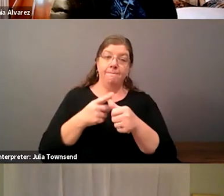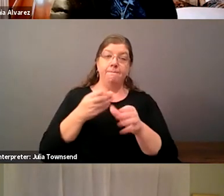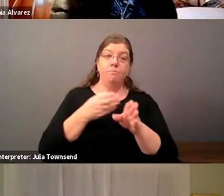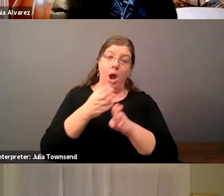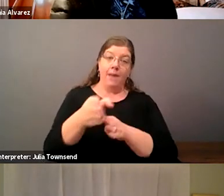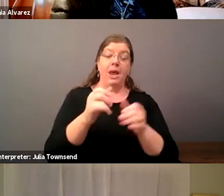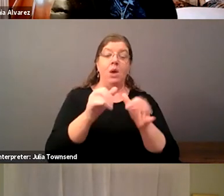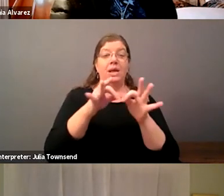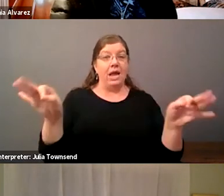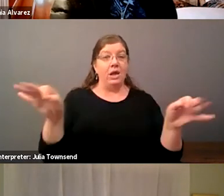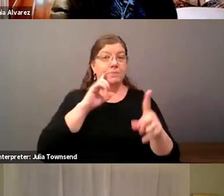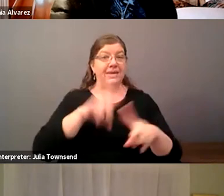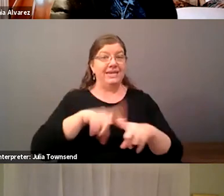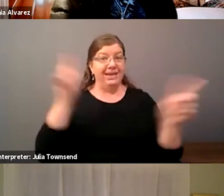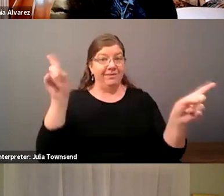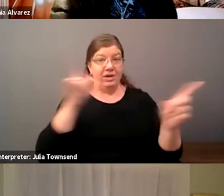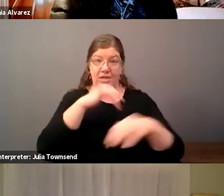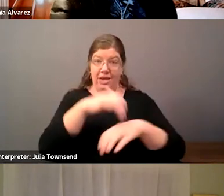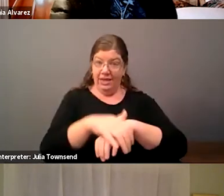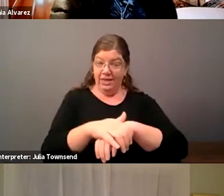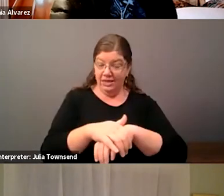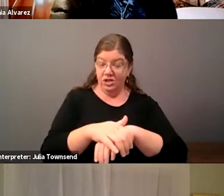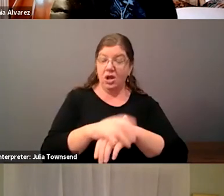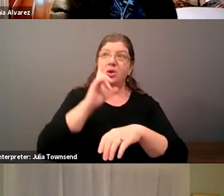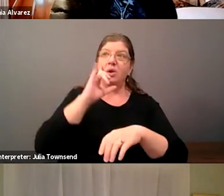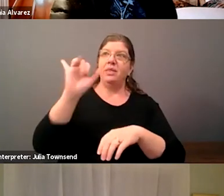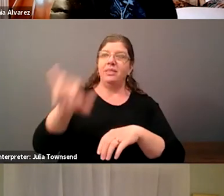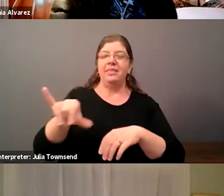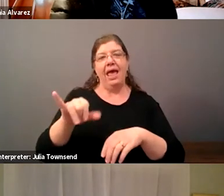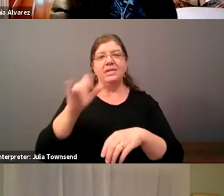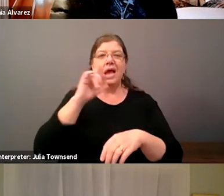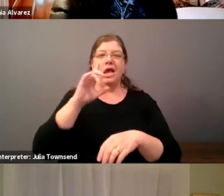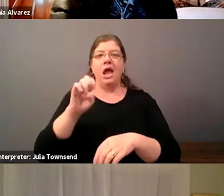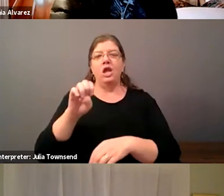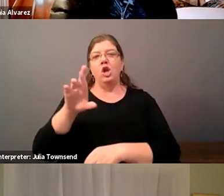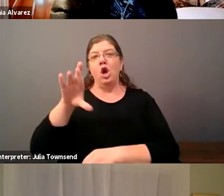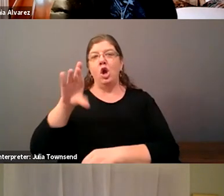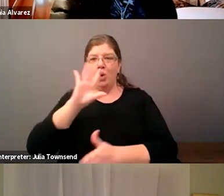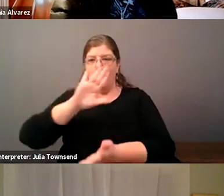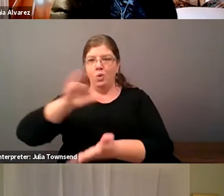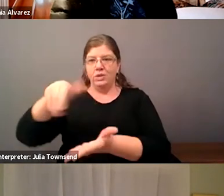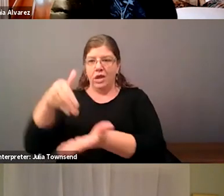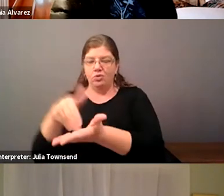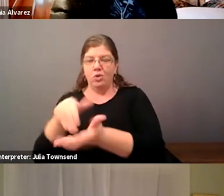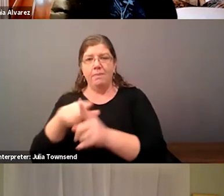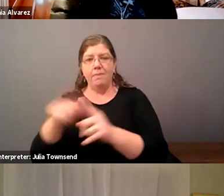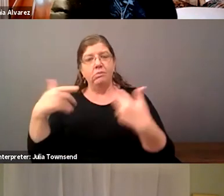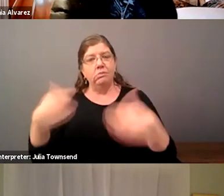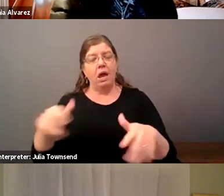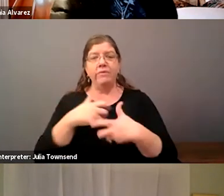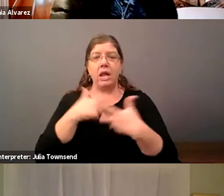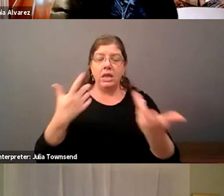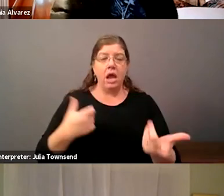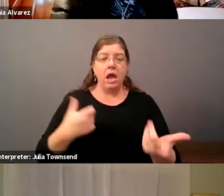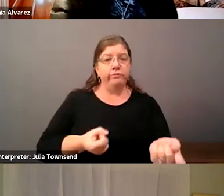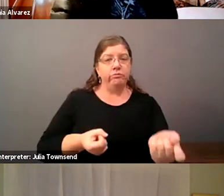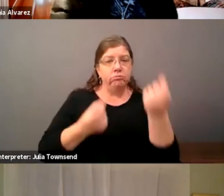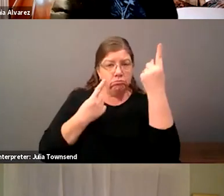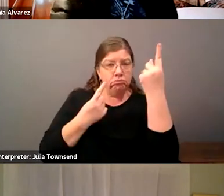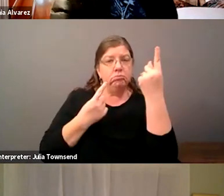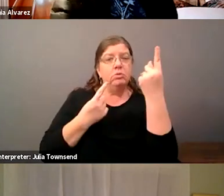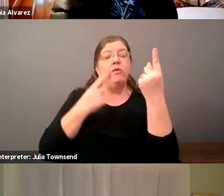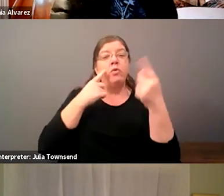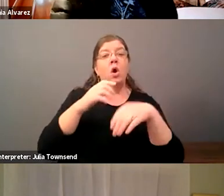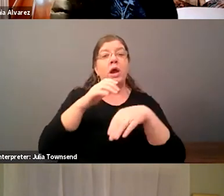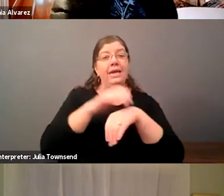language so although all that sounds sort of eurocentric i have a lot of empathy for english